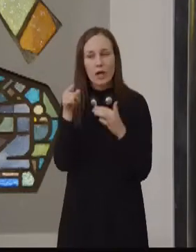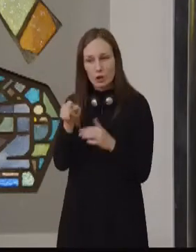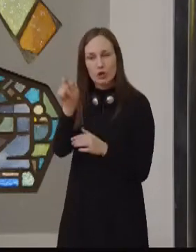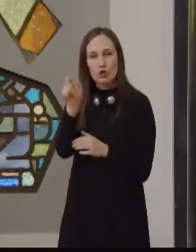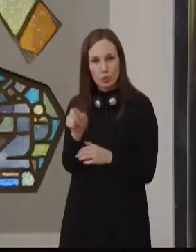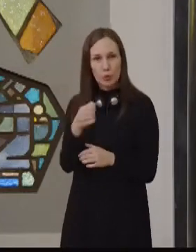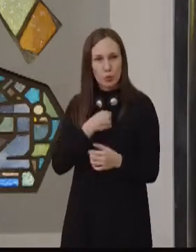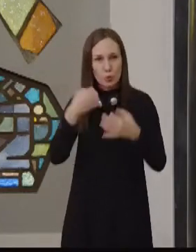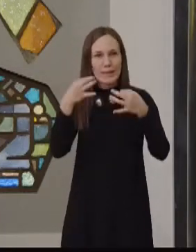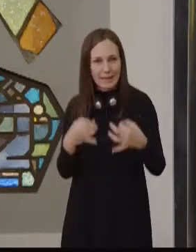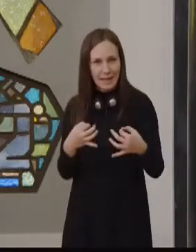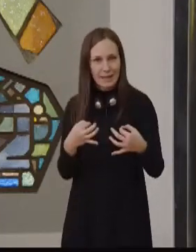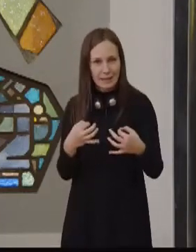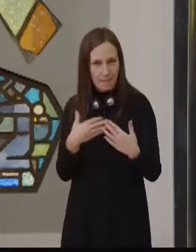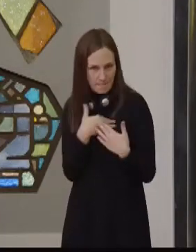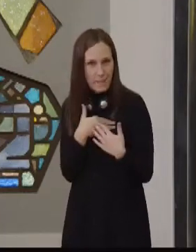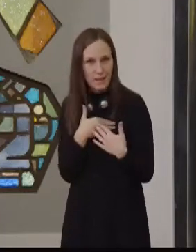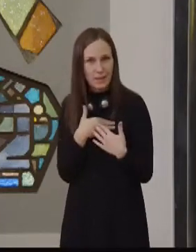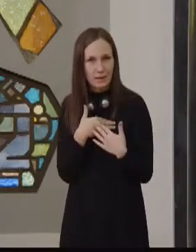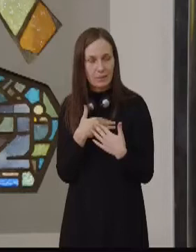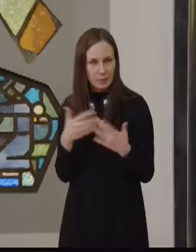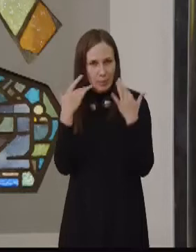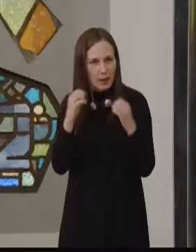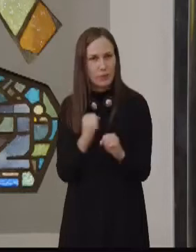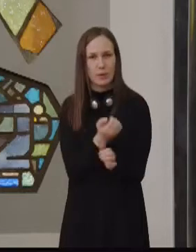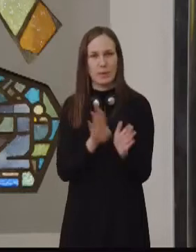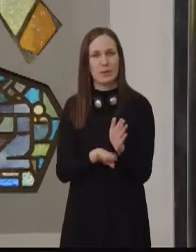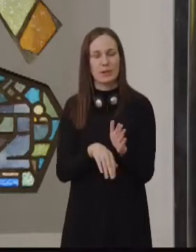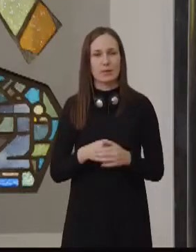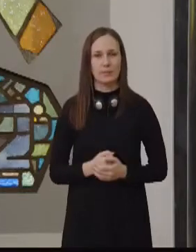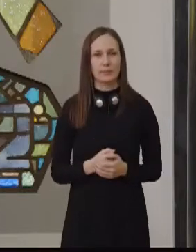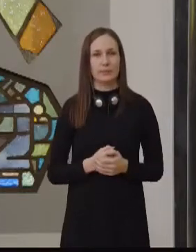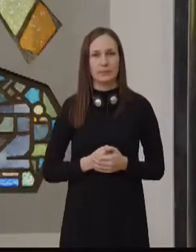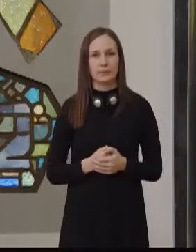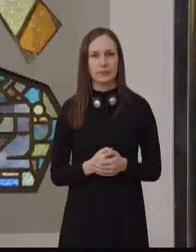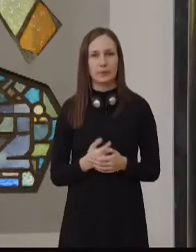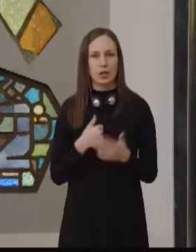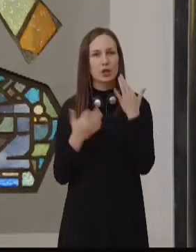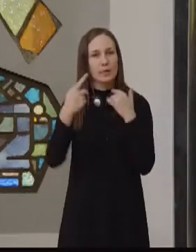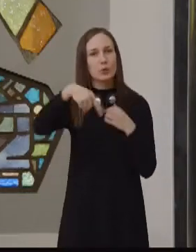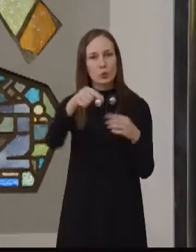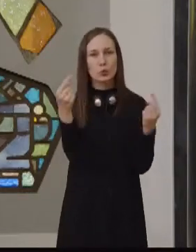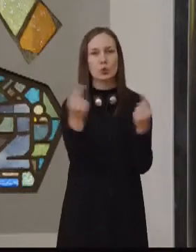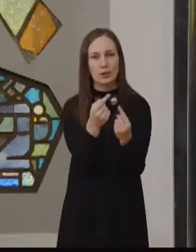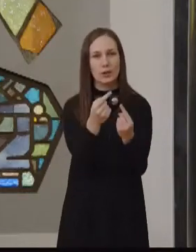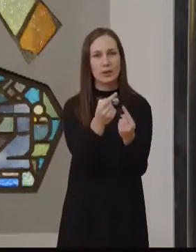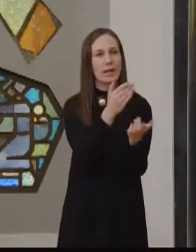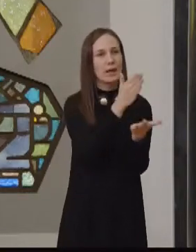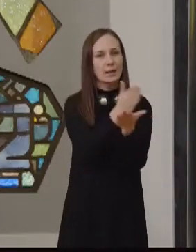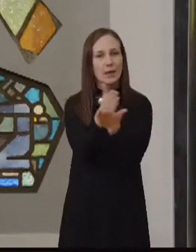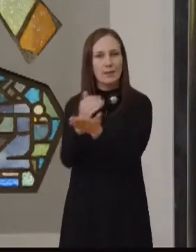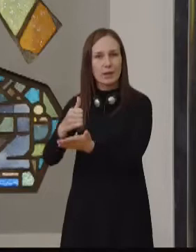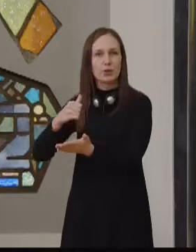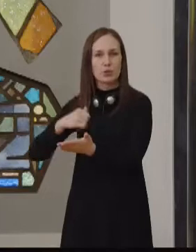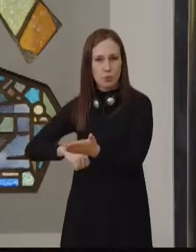become. And if people think this way, then they will have to think whether these children and people have the